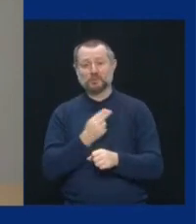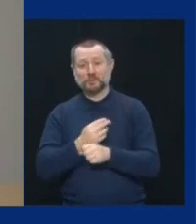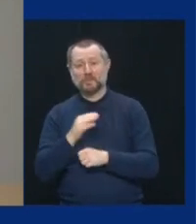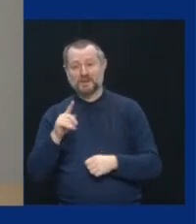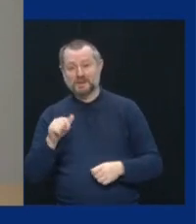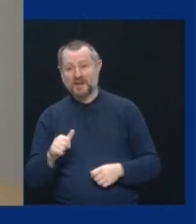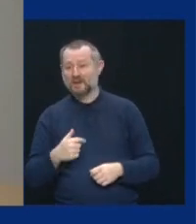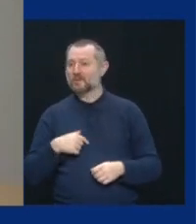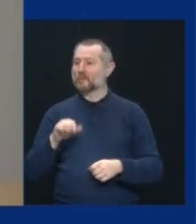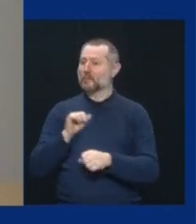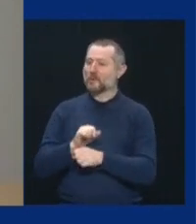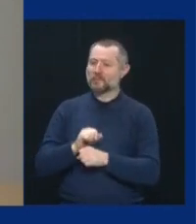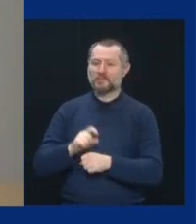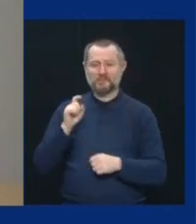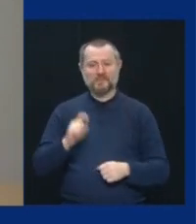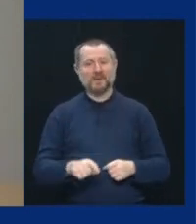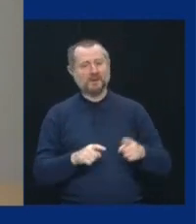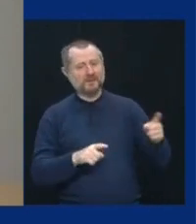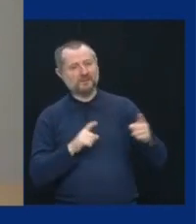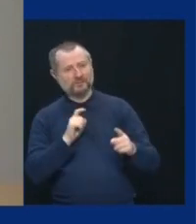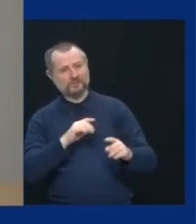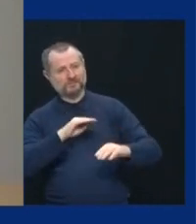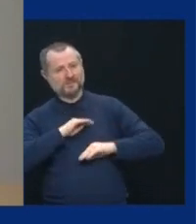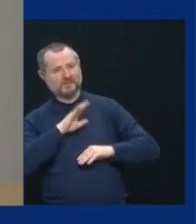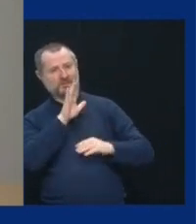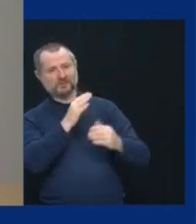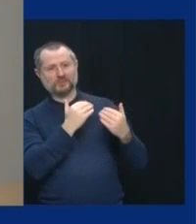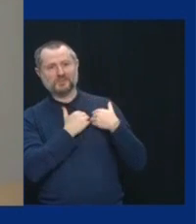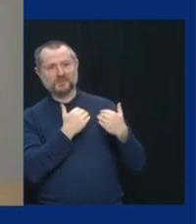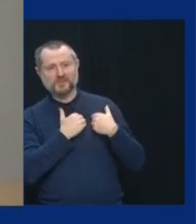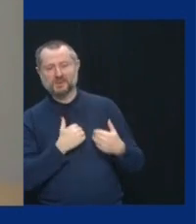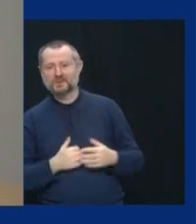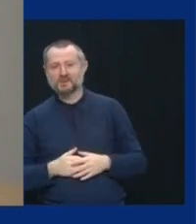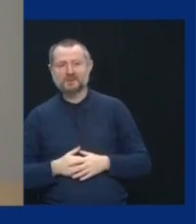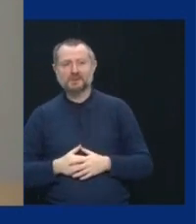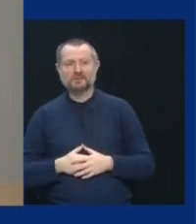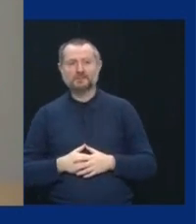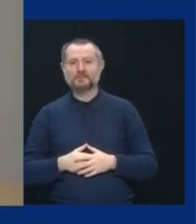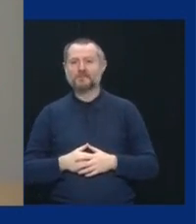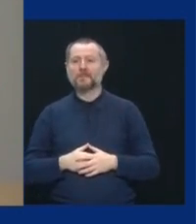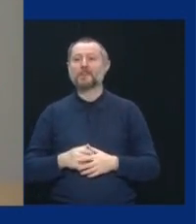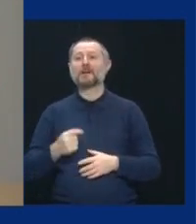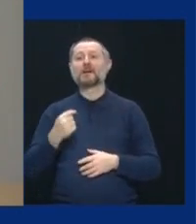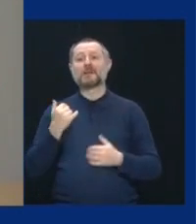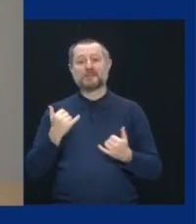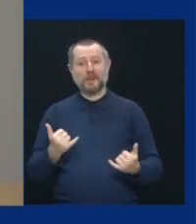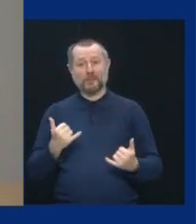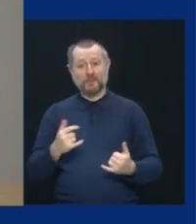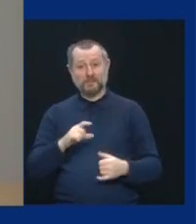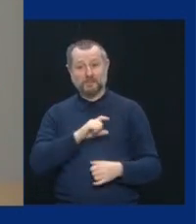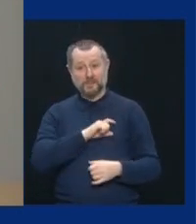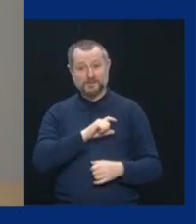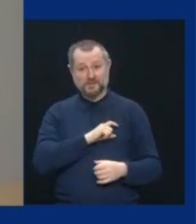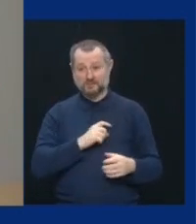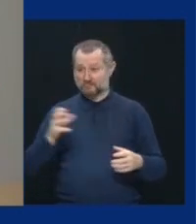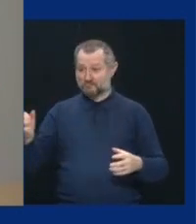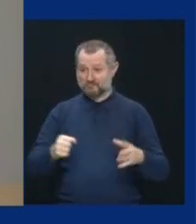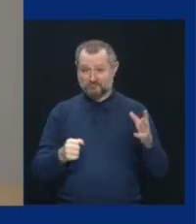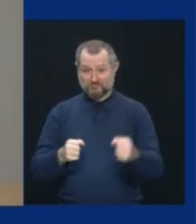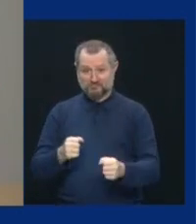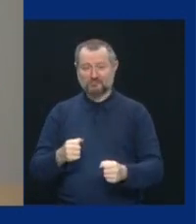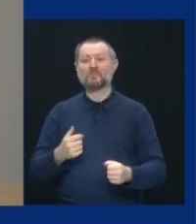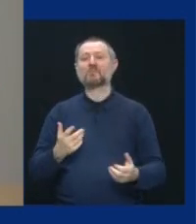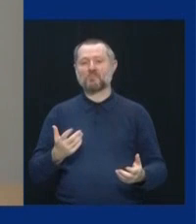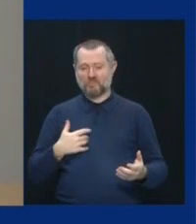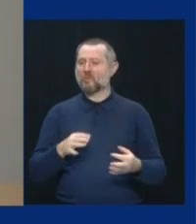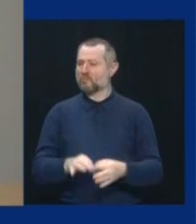its obligations on both these fronts. Additionally, this additional infusion of police officers will be crucial as